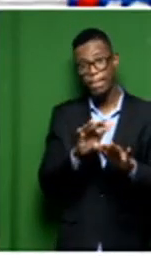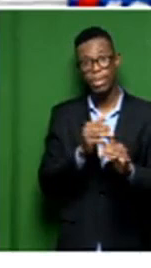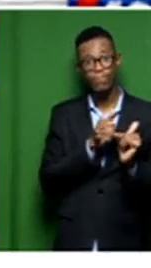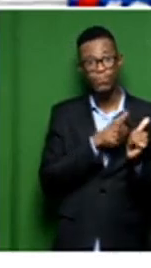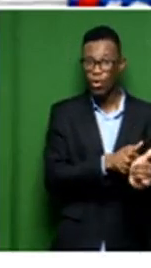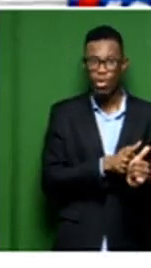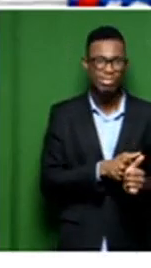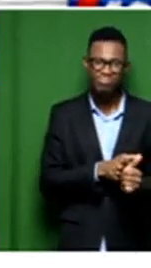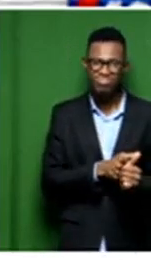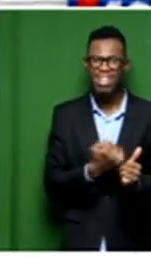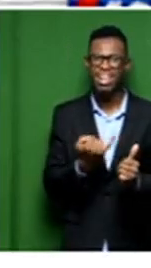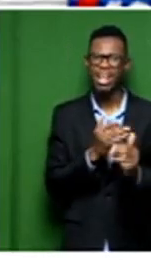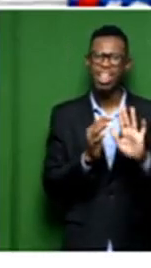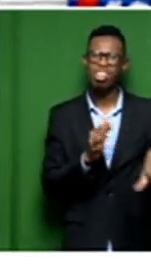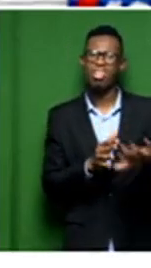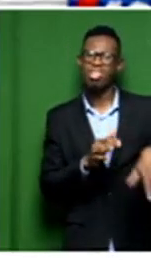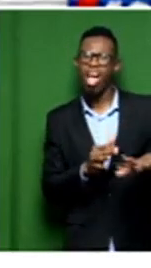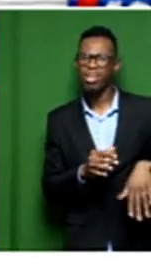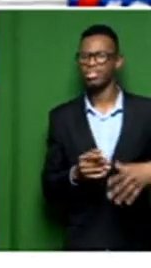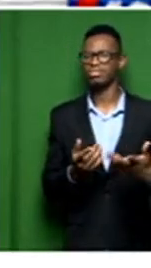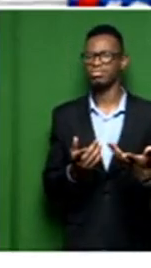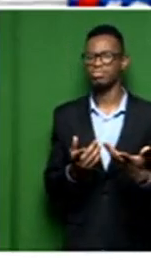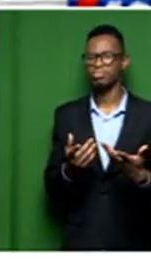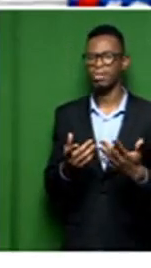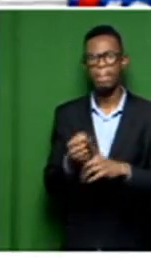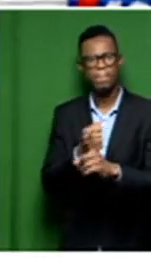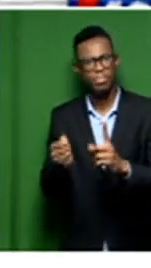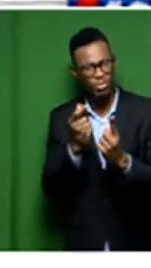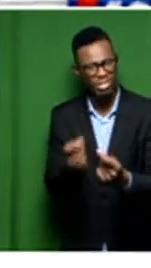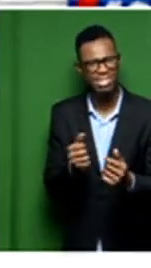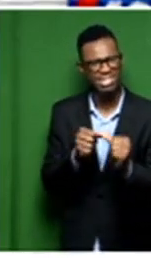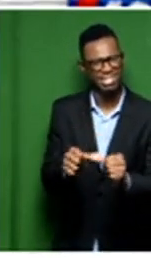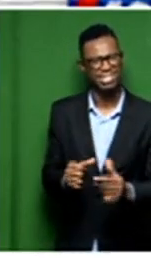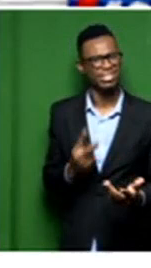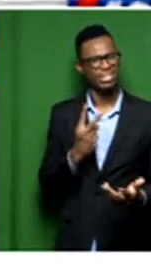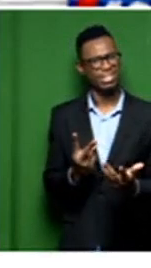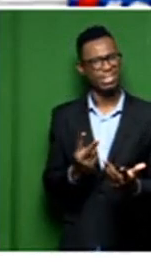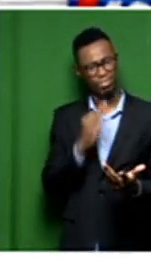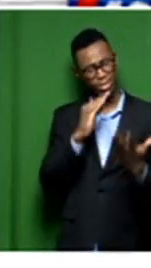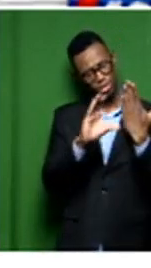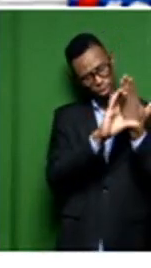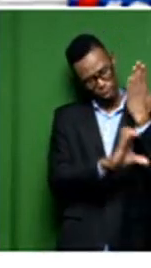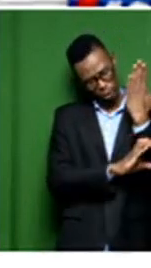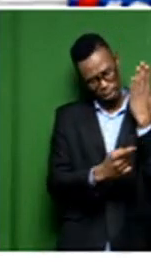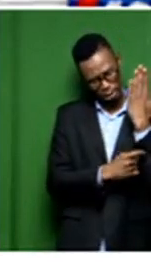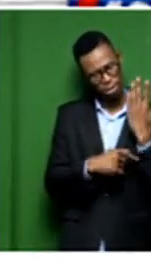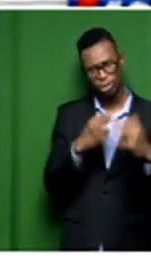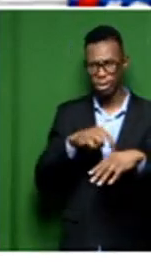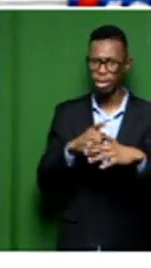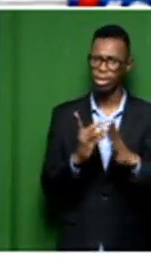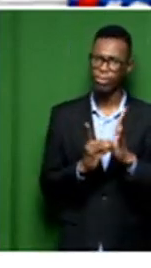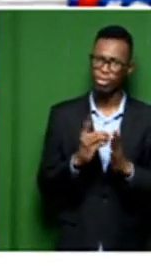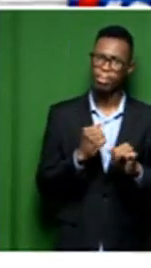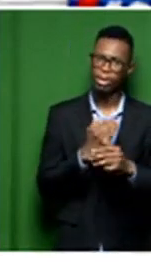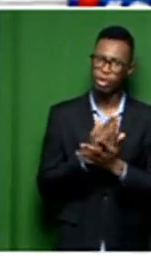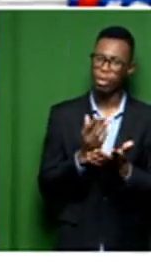to make the Constitution truly come alive and its promise made possible on the ground. So we think that